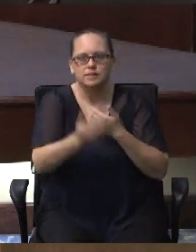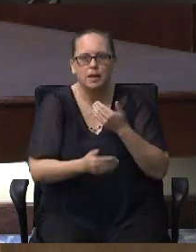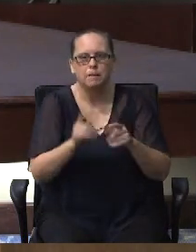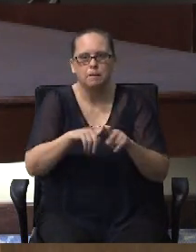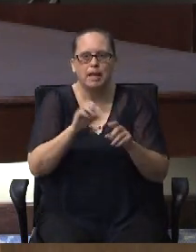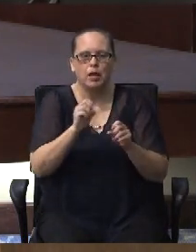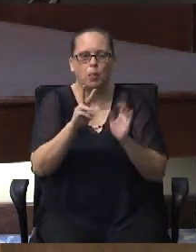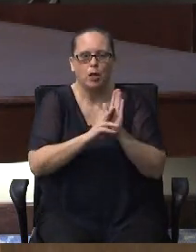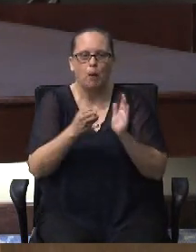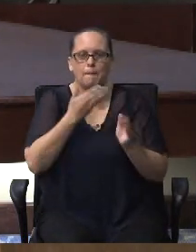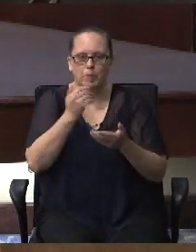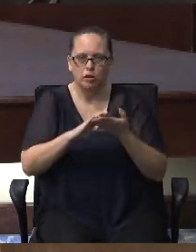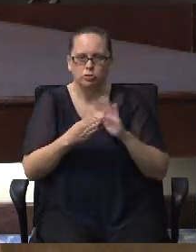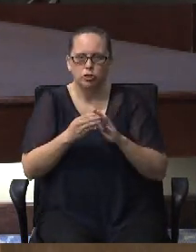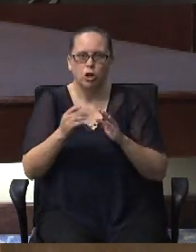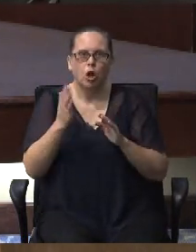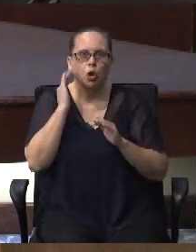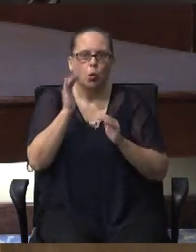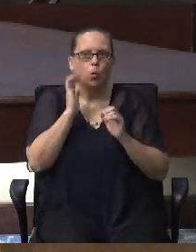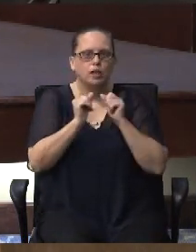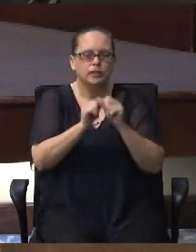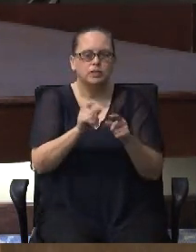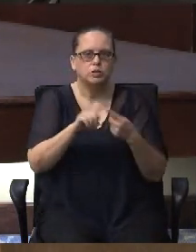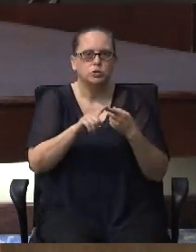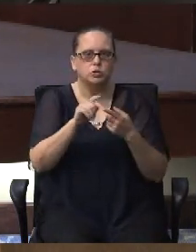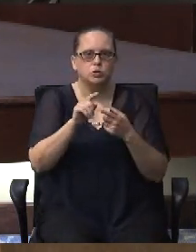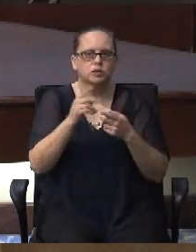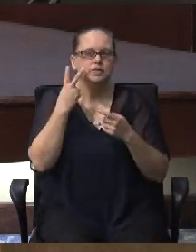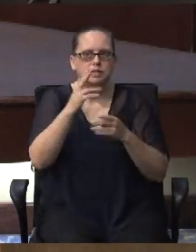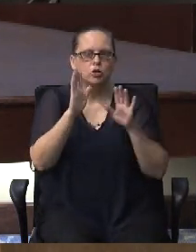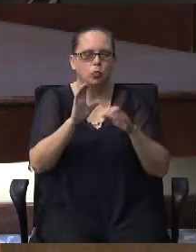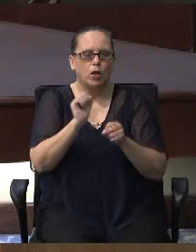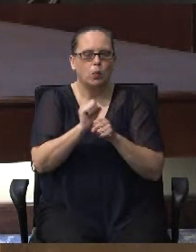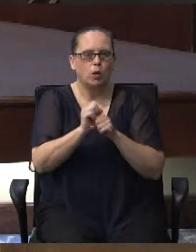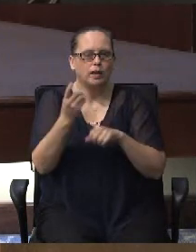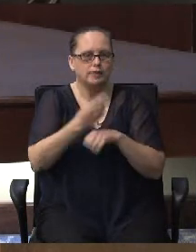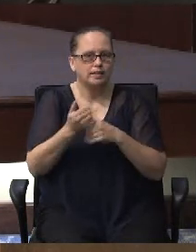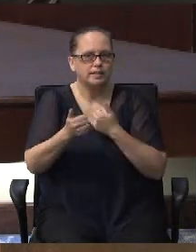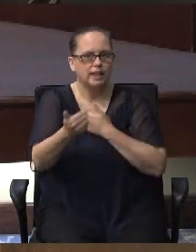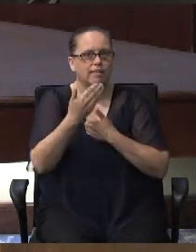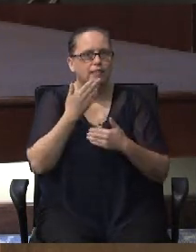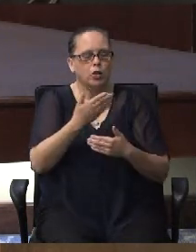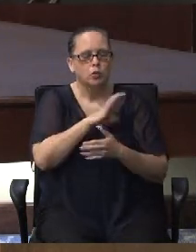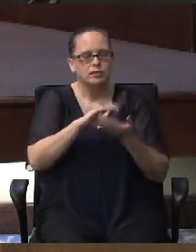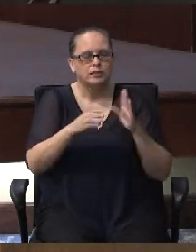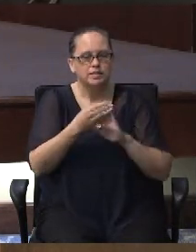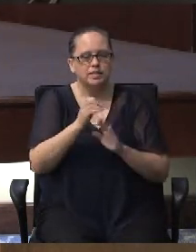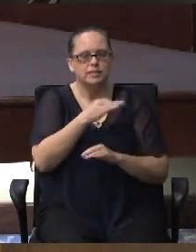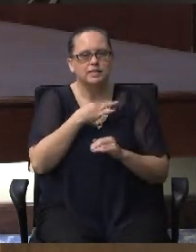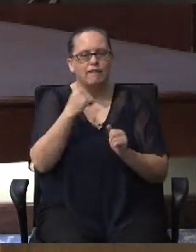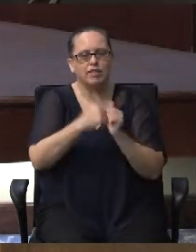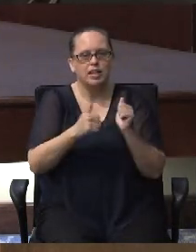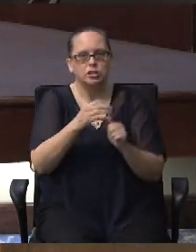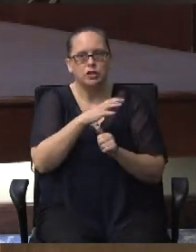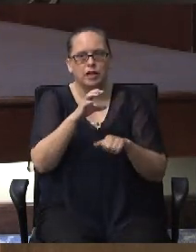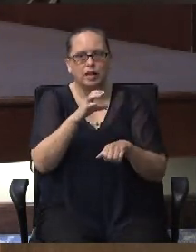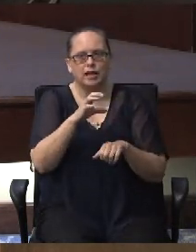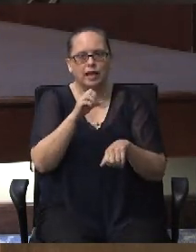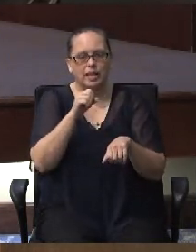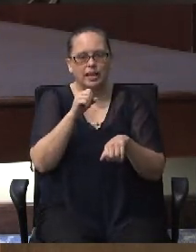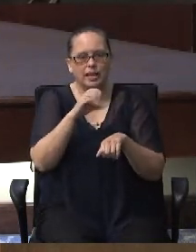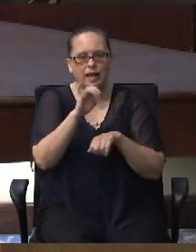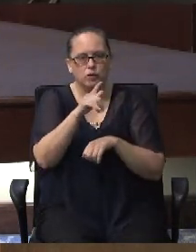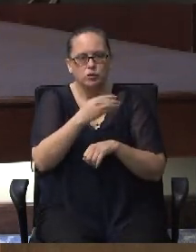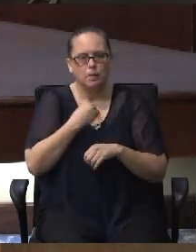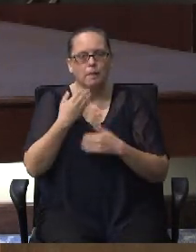city. And I know that we're going to continue to see great work in the days ahead. So thank you to our city staff, and thank you to each of my council members, and